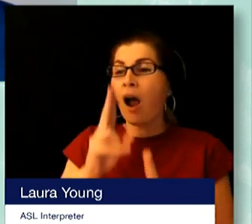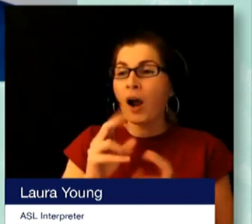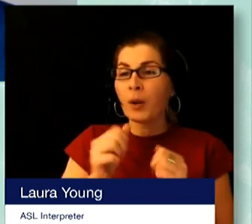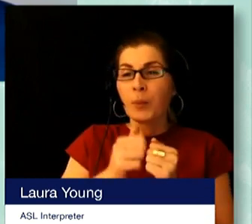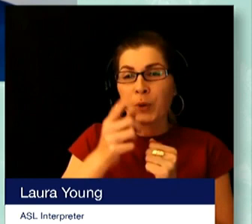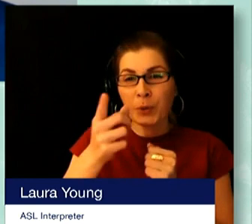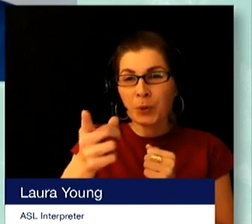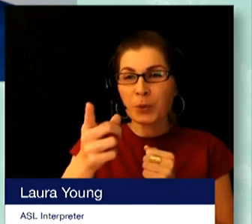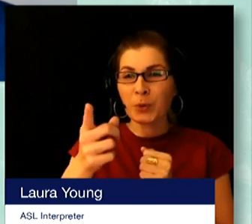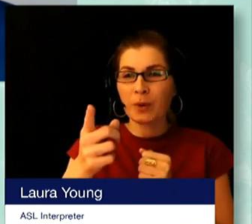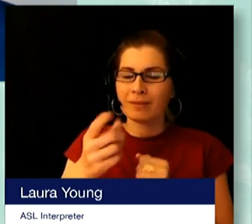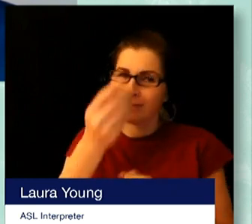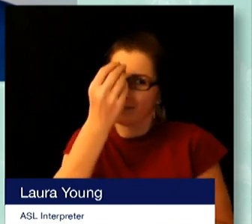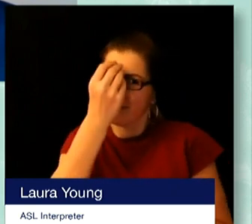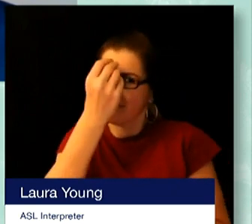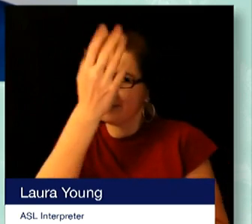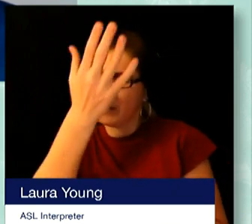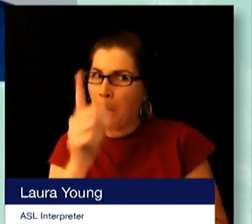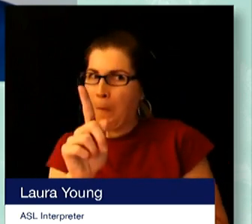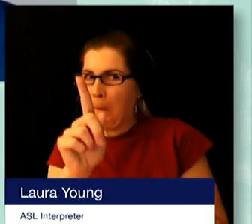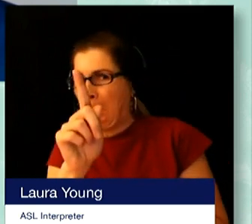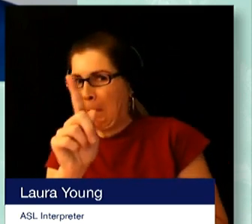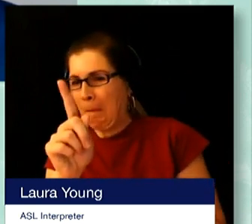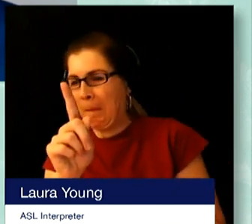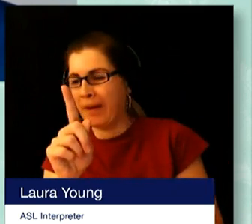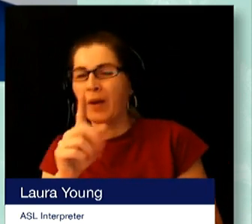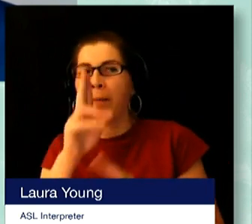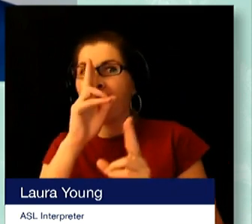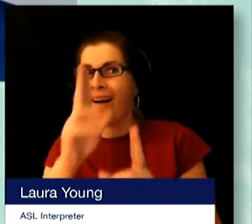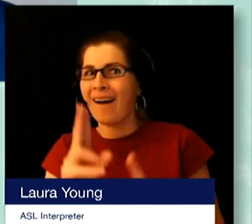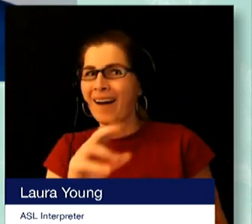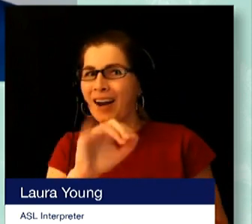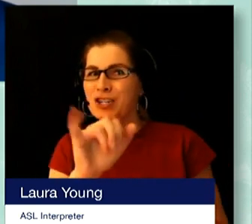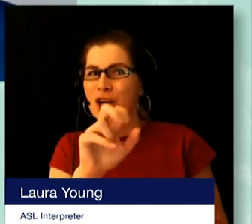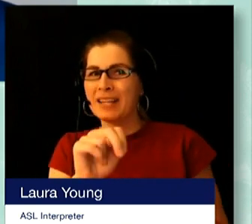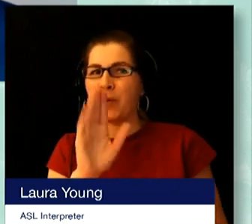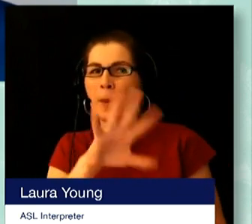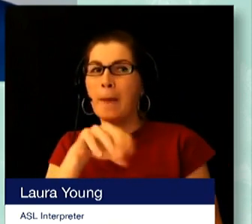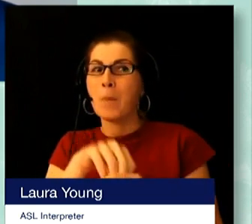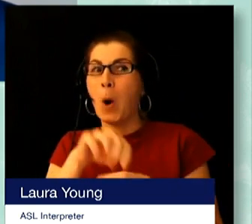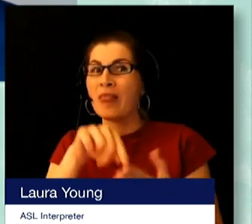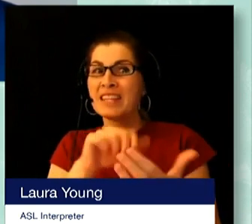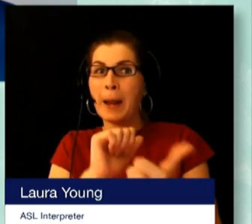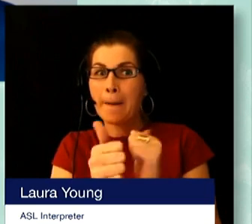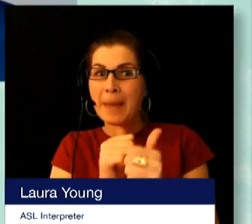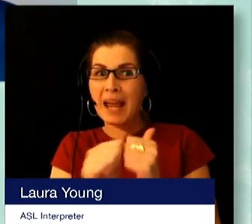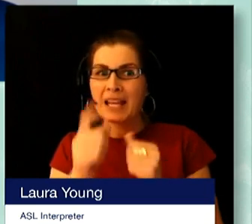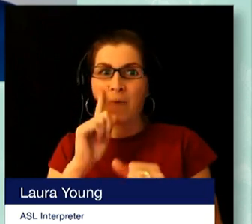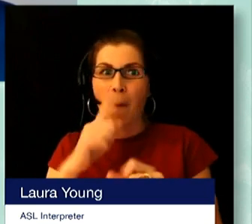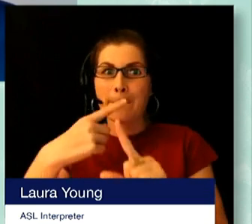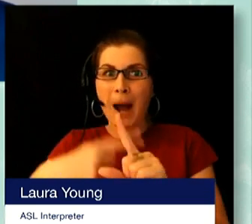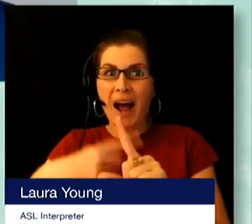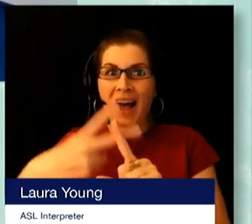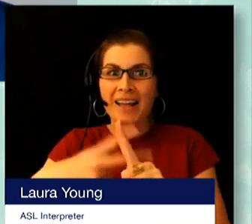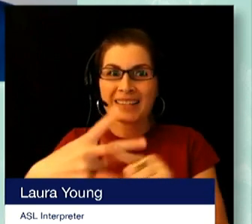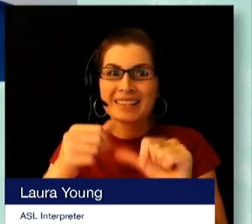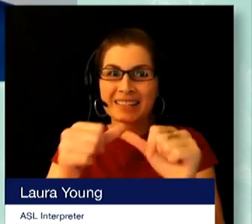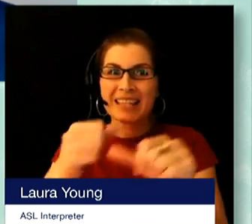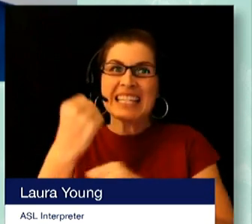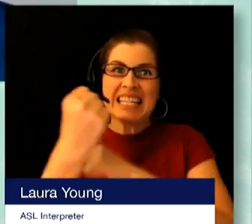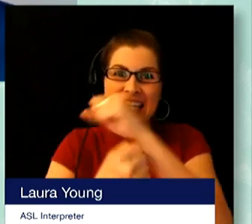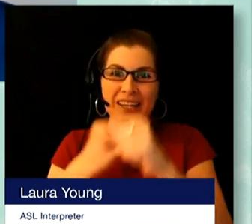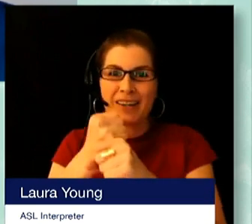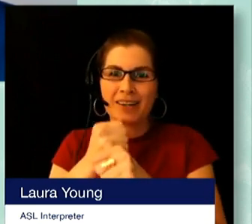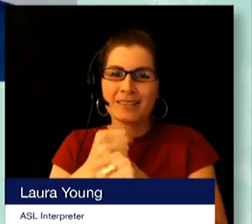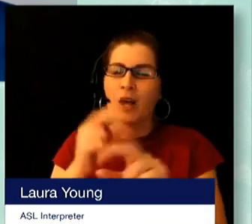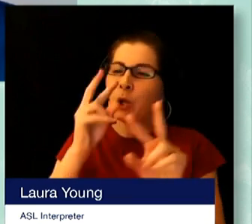And spoiler alert for everyone watching, it will be an honor to have Jason be a part of this campaign for months and years. Thank you, Jason. Looking forward to